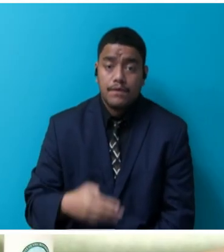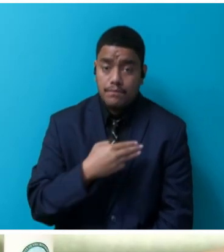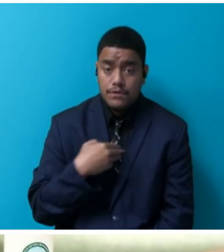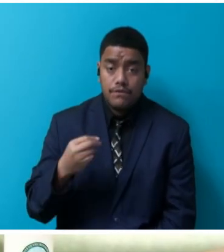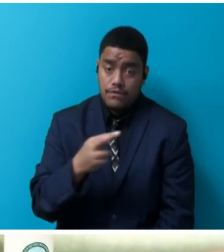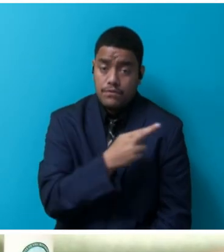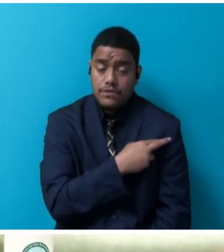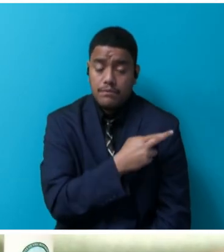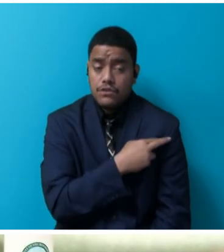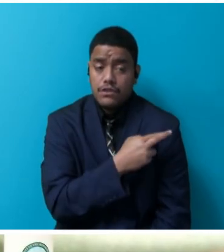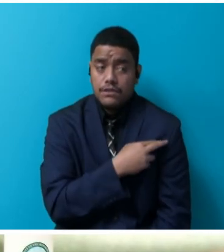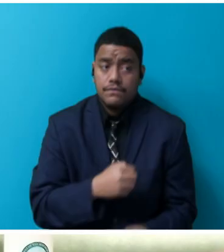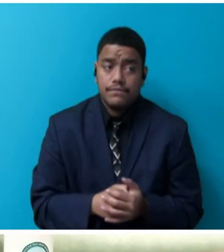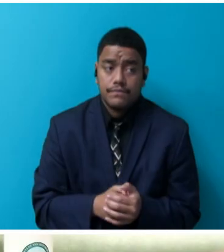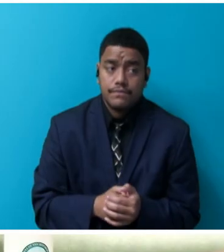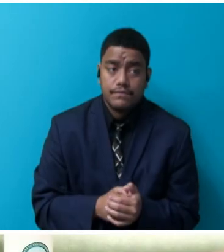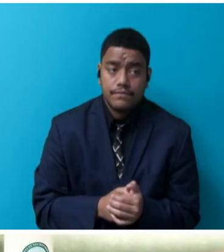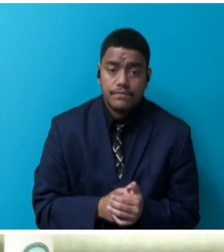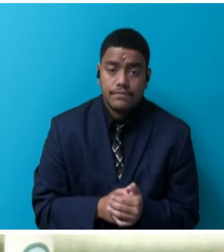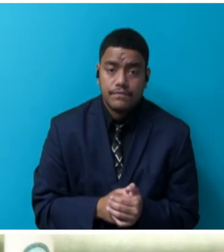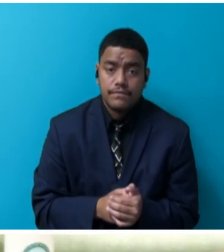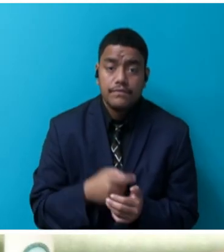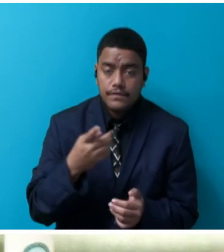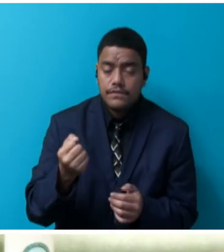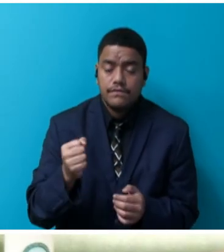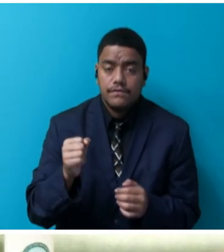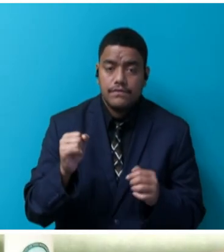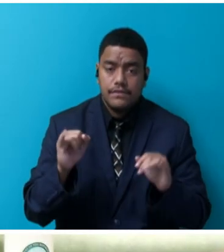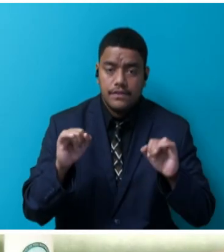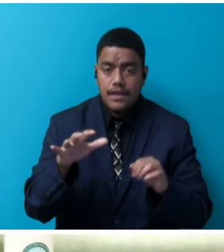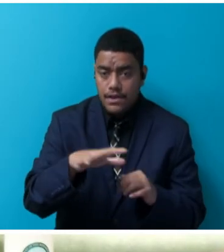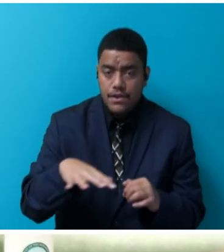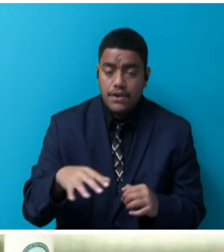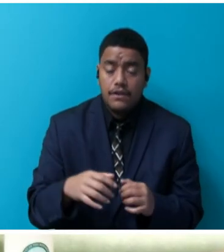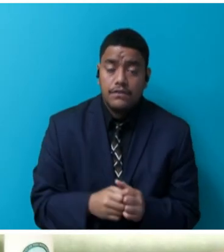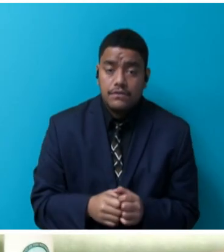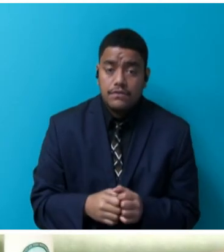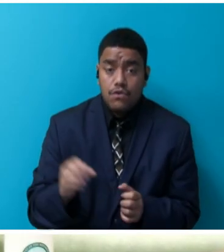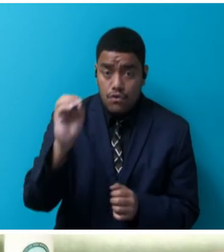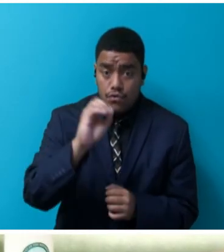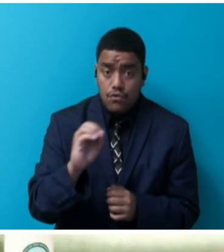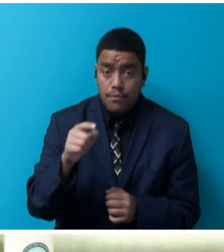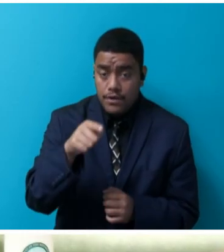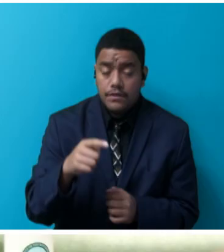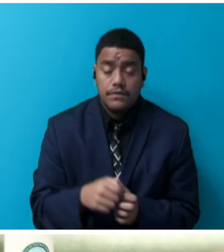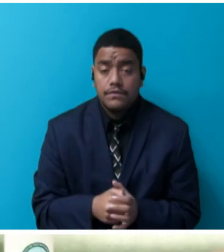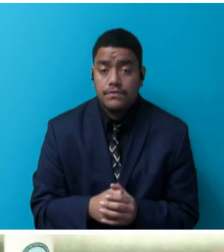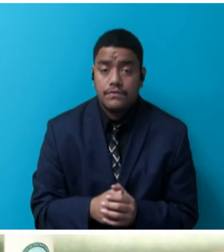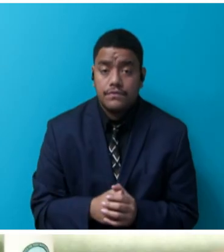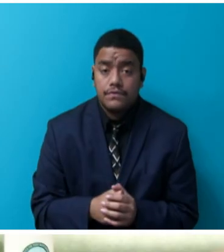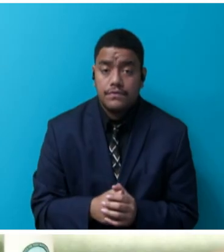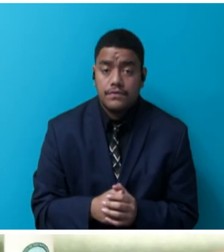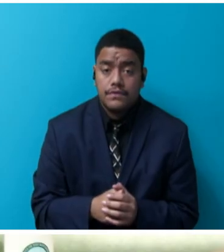for holds this as a very critical area. And in October, being recognized as the